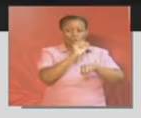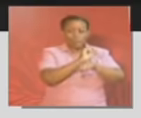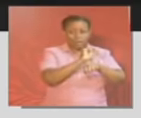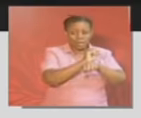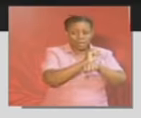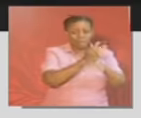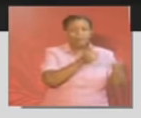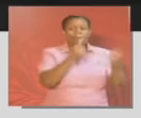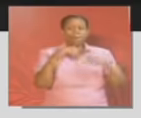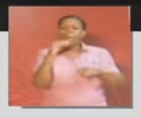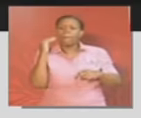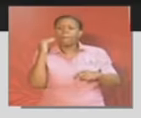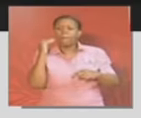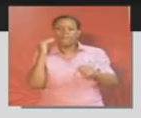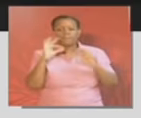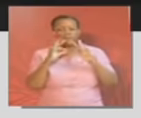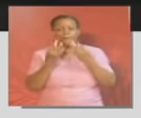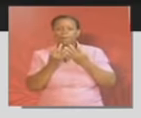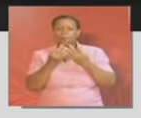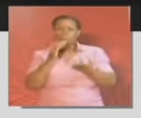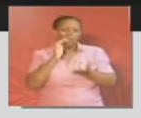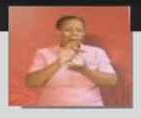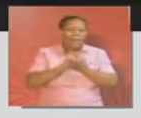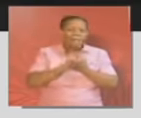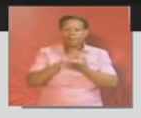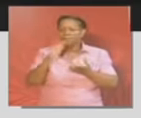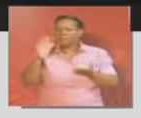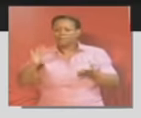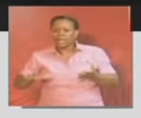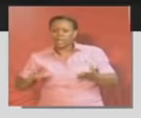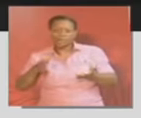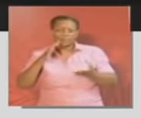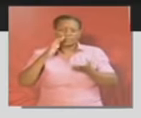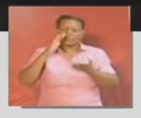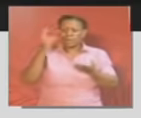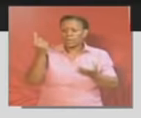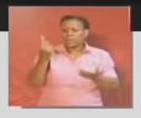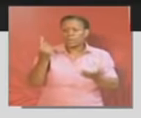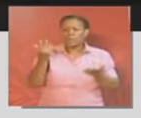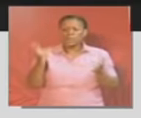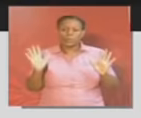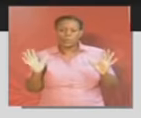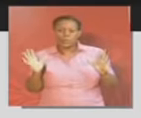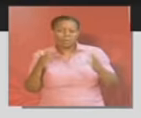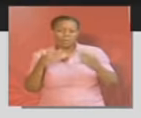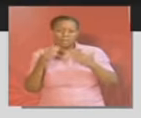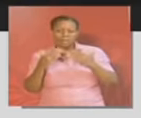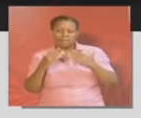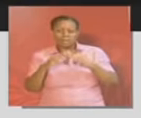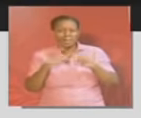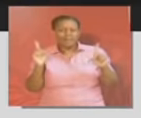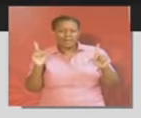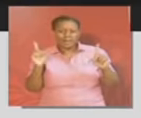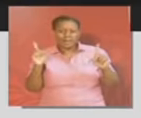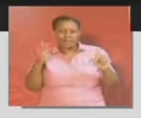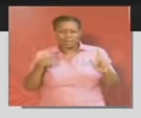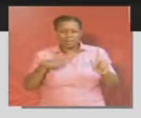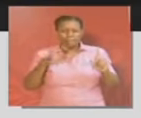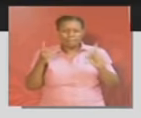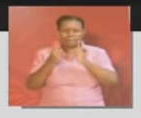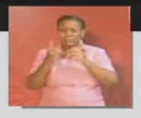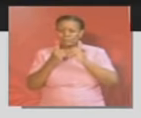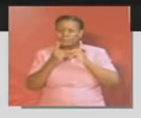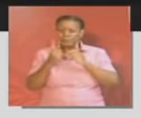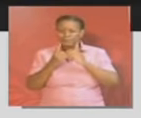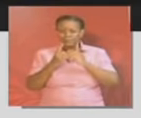wife and child, wife alone, parents, whoever's in your household. And you believe that these are the members of your circles. This is a small